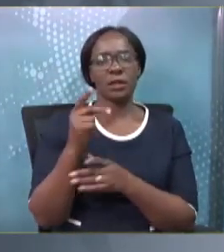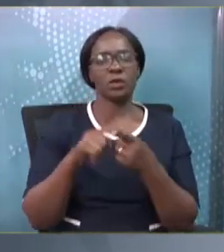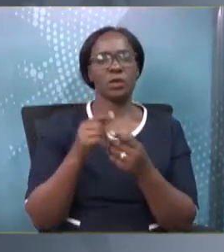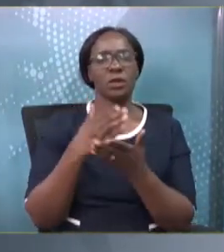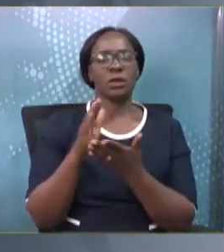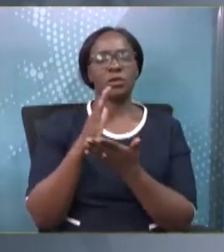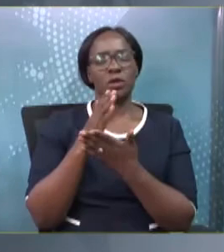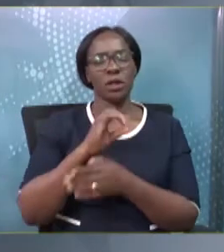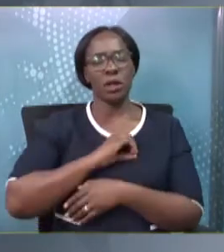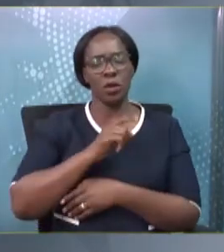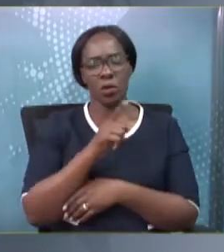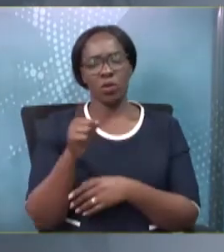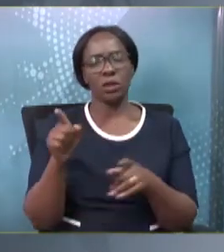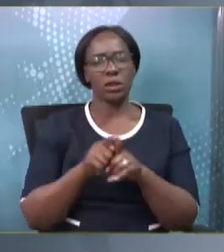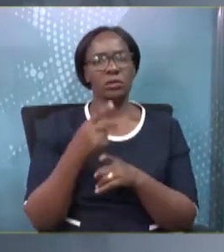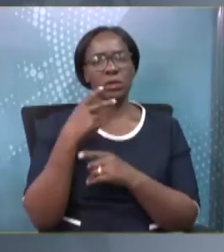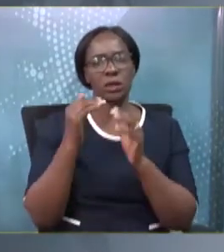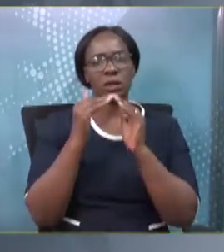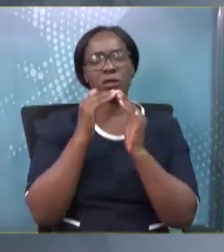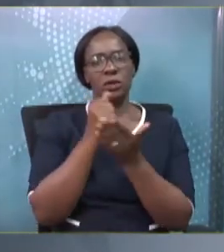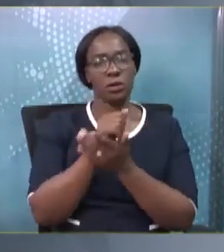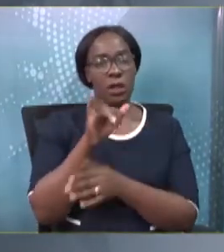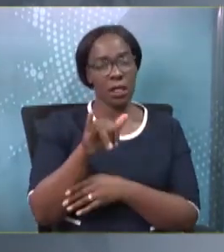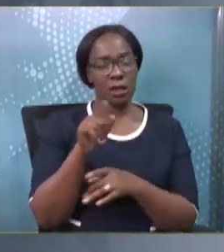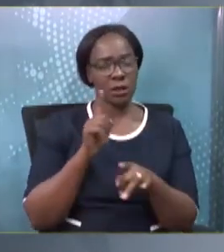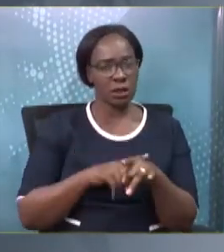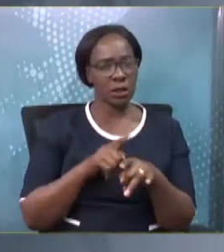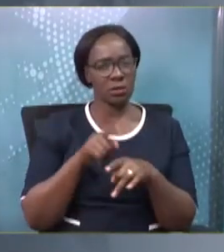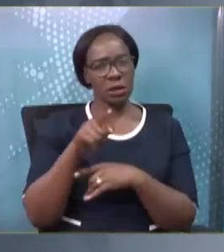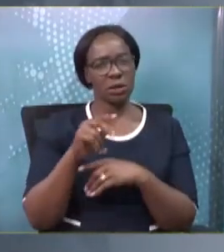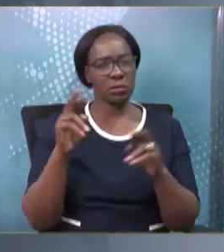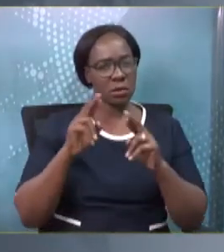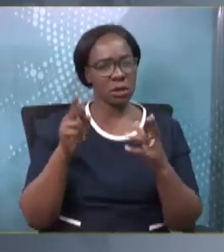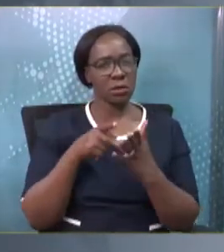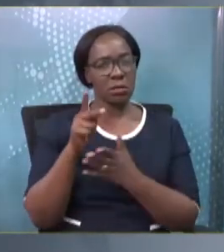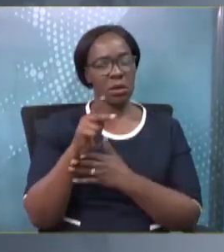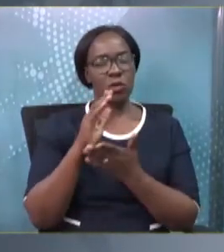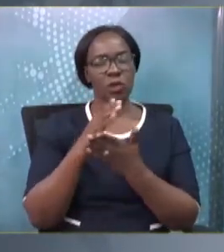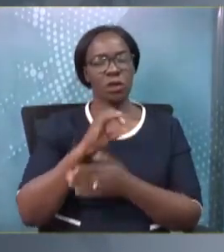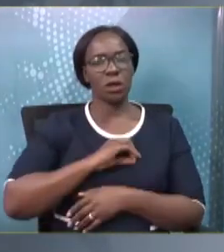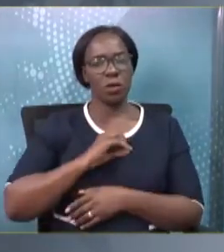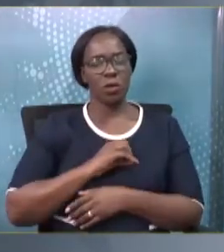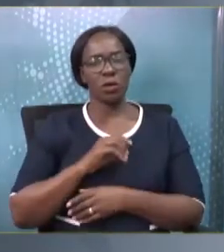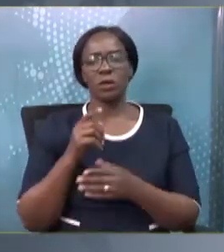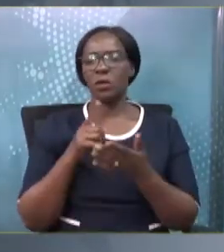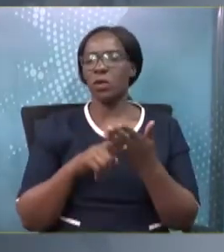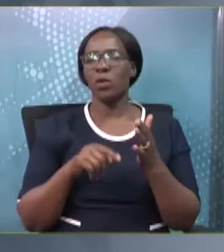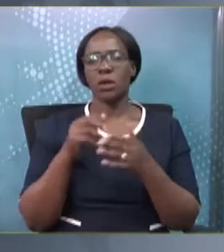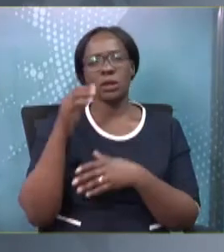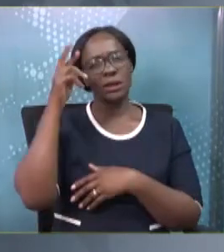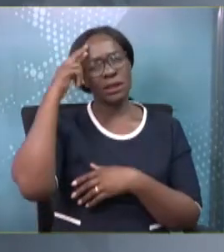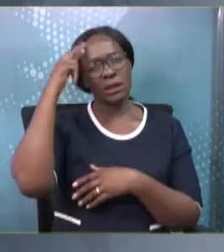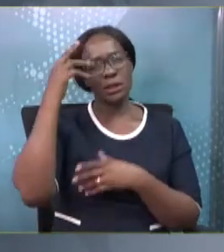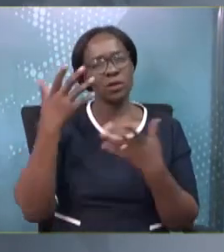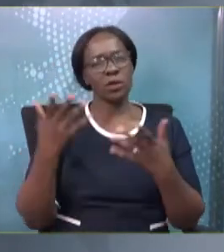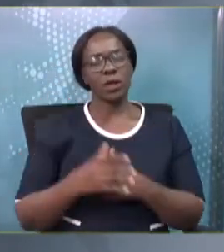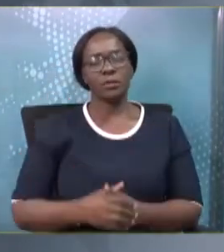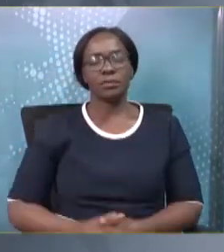of their shareholders. We saw Equity do this when they were due for payment to their shareholders. What's the rationale behind this